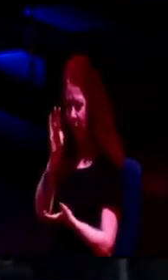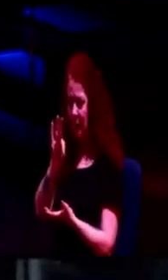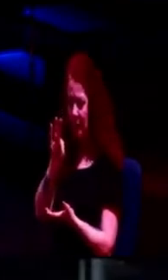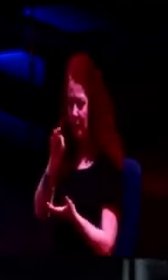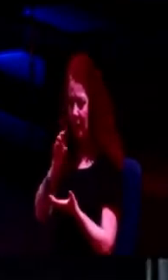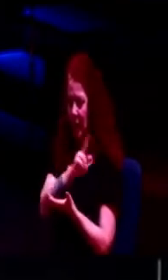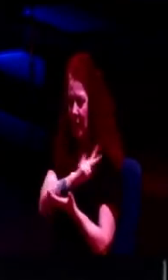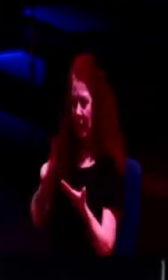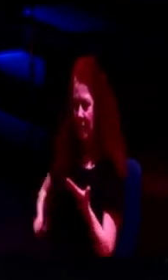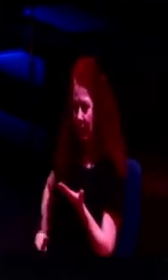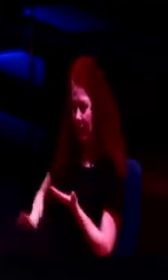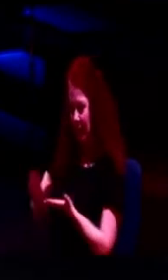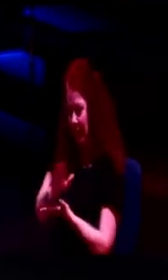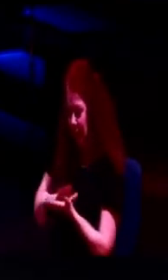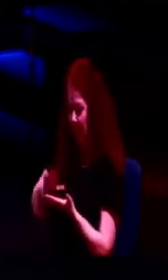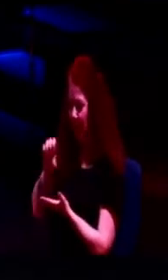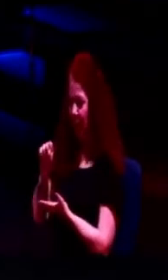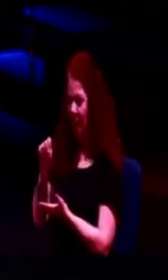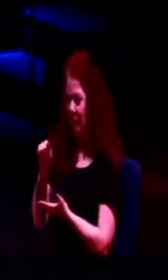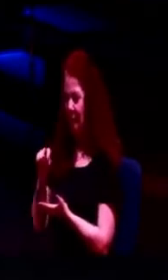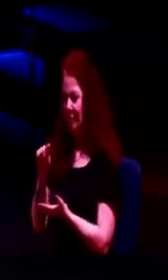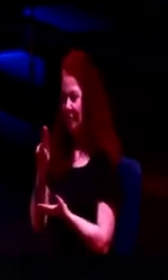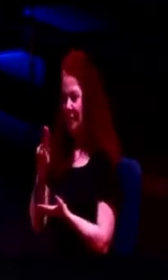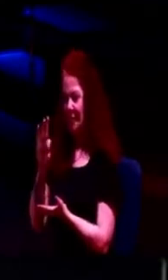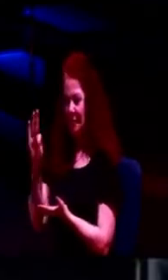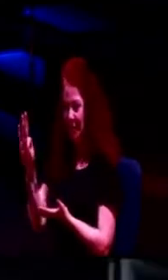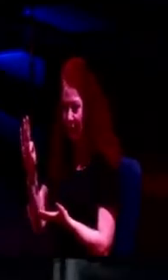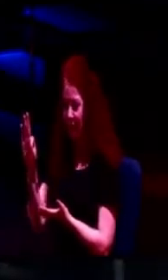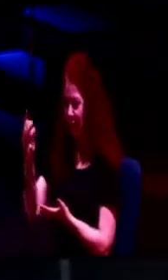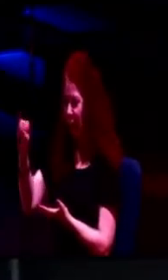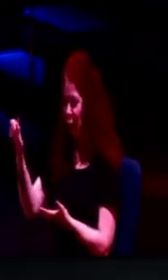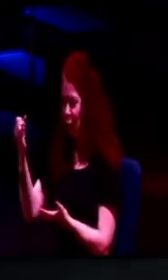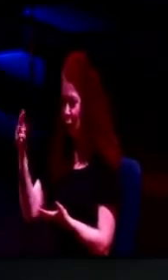the kingdom of this earth, in the stuff and junk and